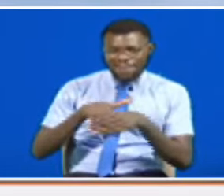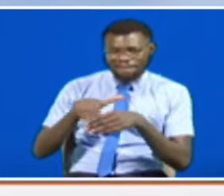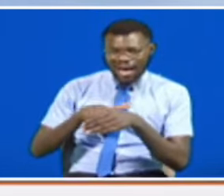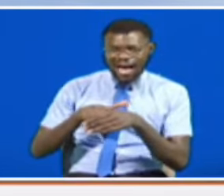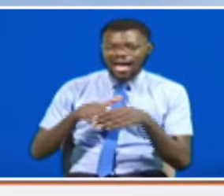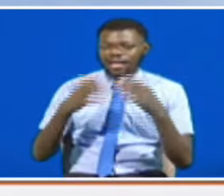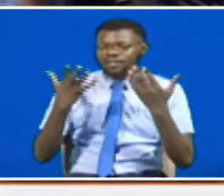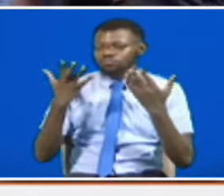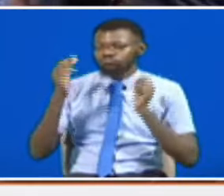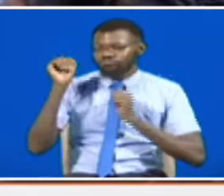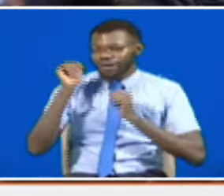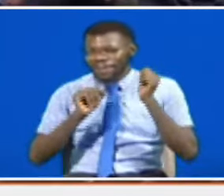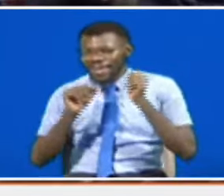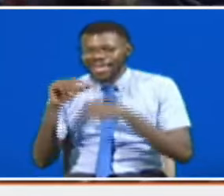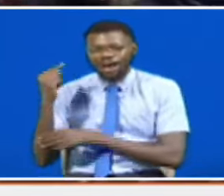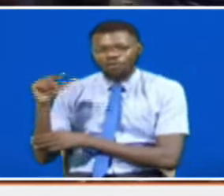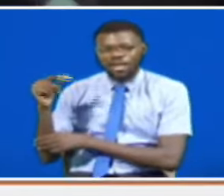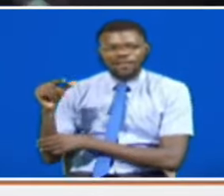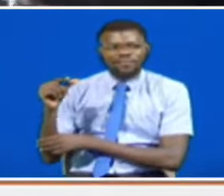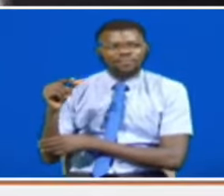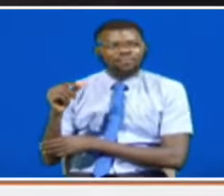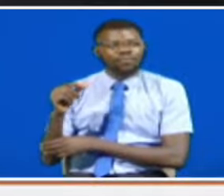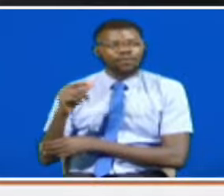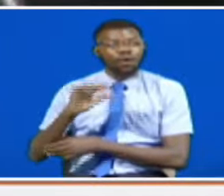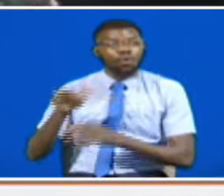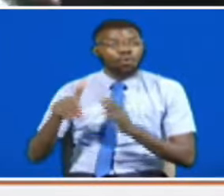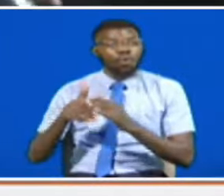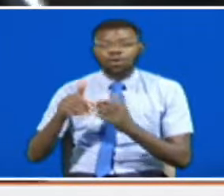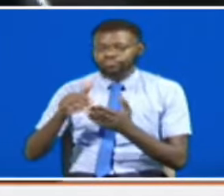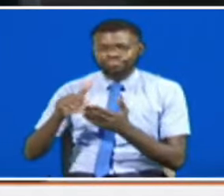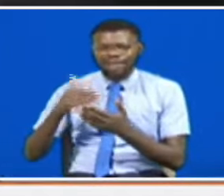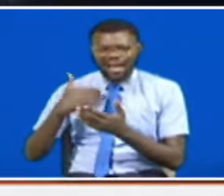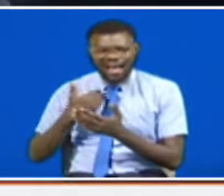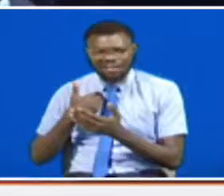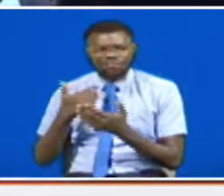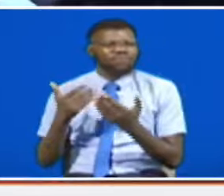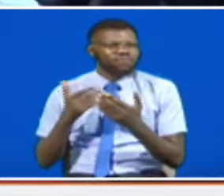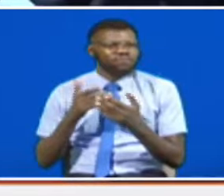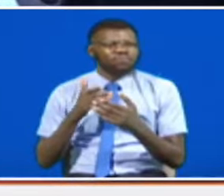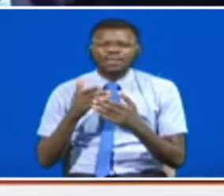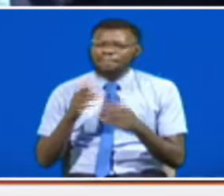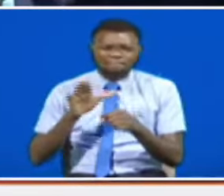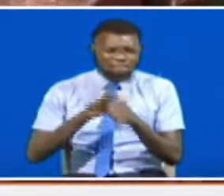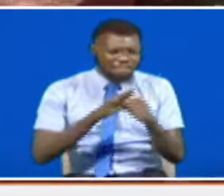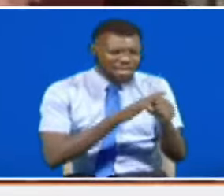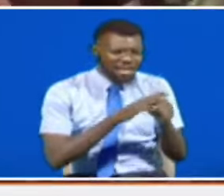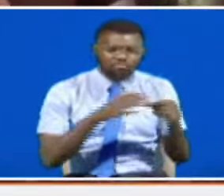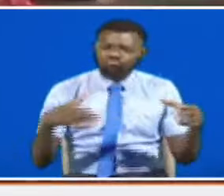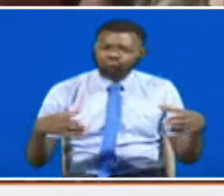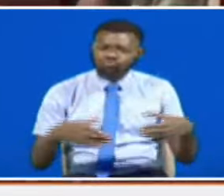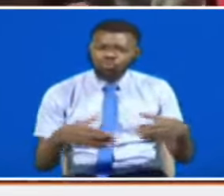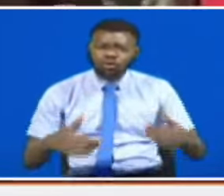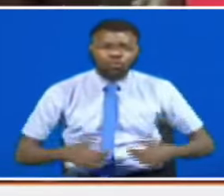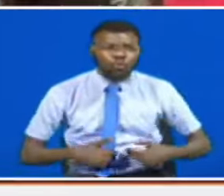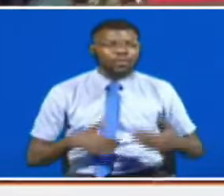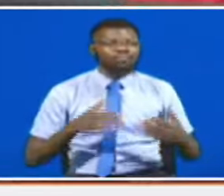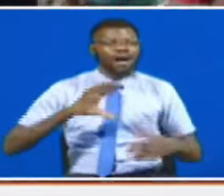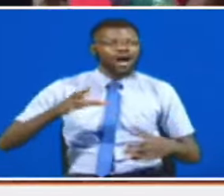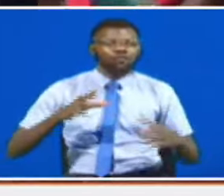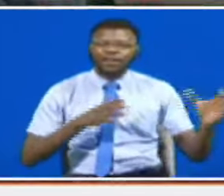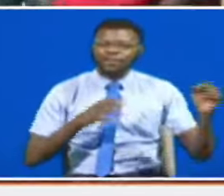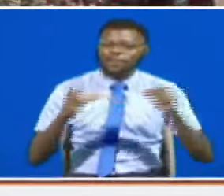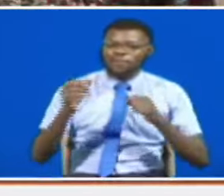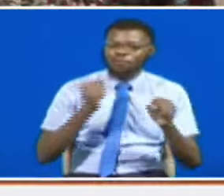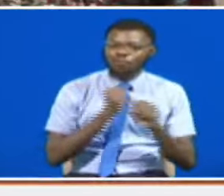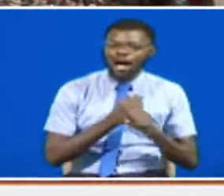Currently, every sub-county has over 100 Green Army workers. Green Army is a group of youths contracted by the county to keep the